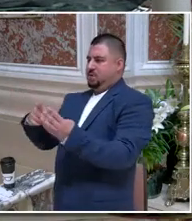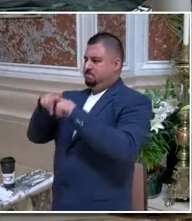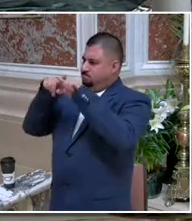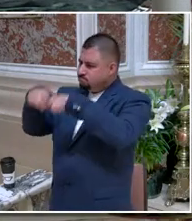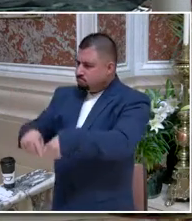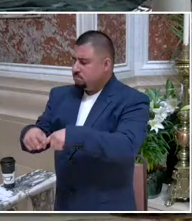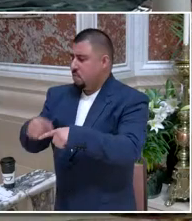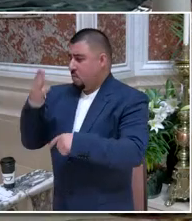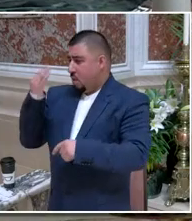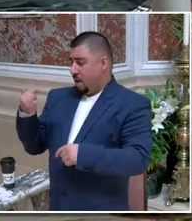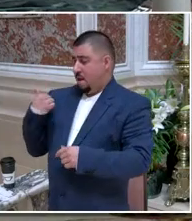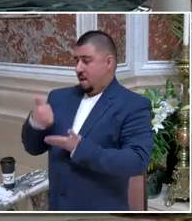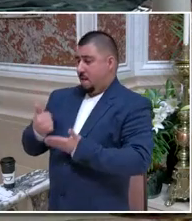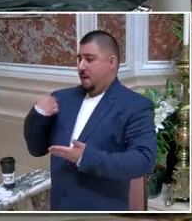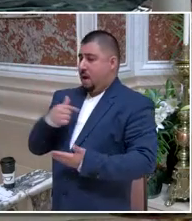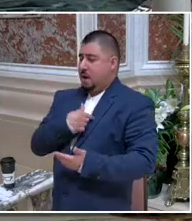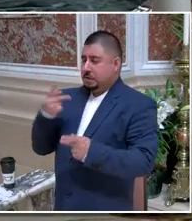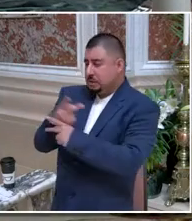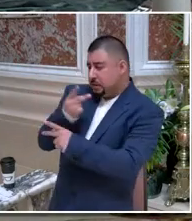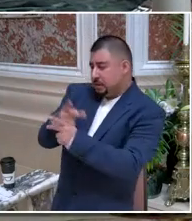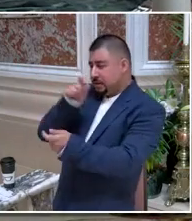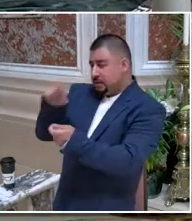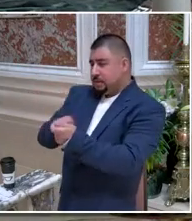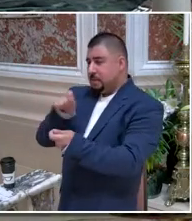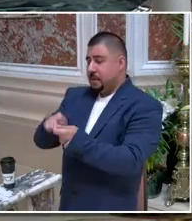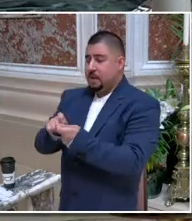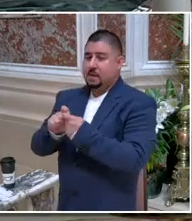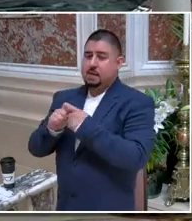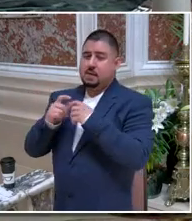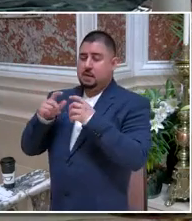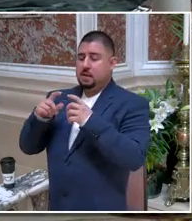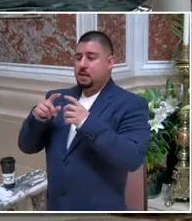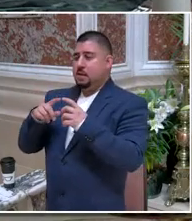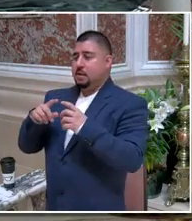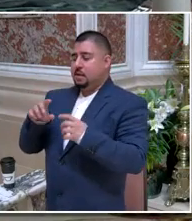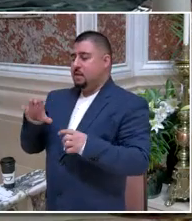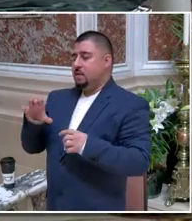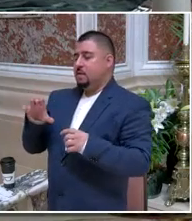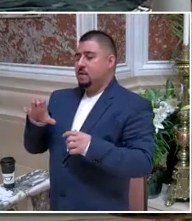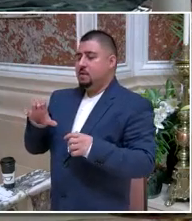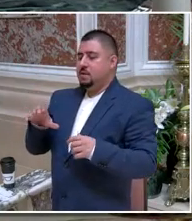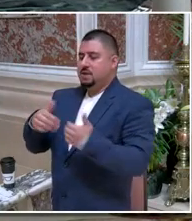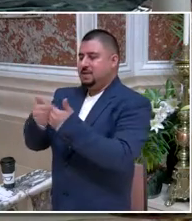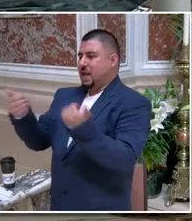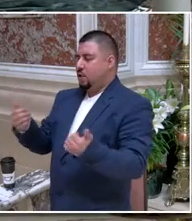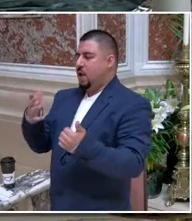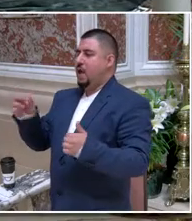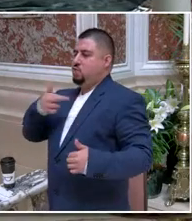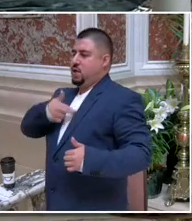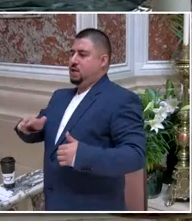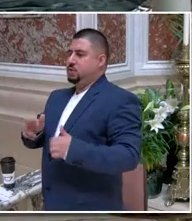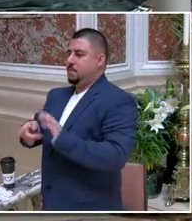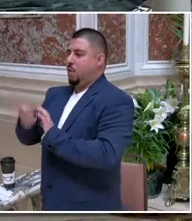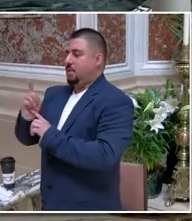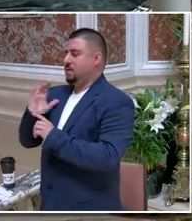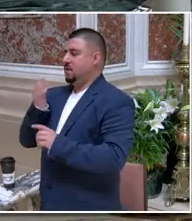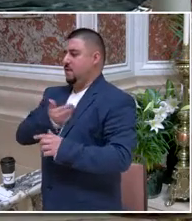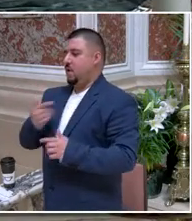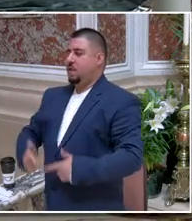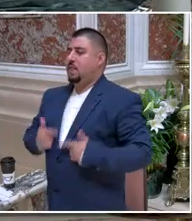to help us calculate the secular and the religious moments of our